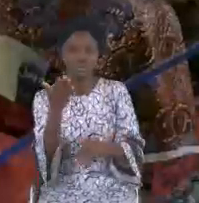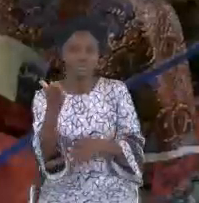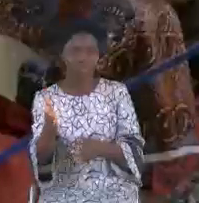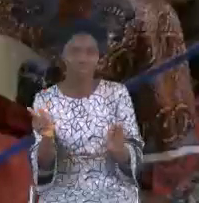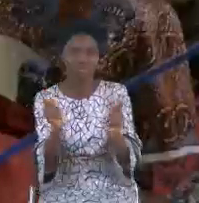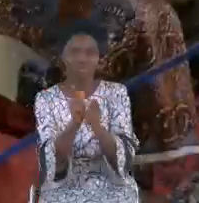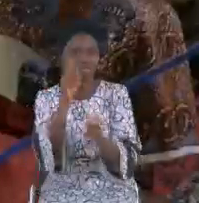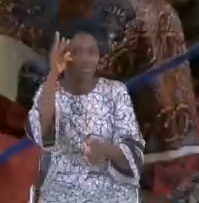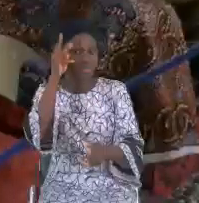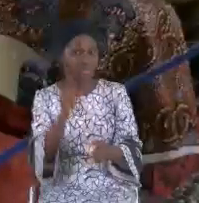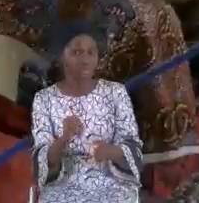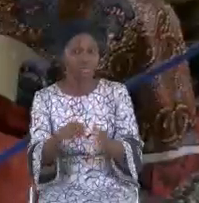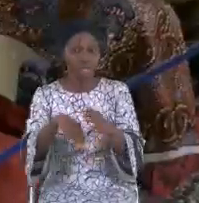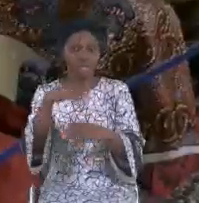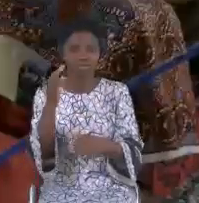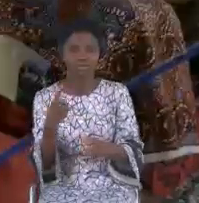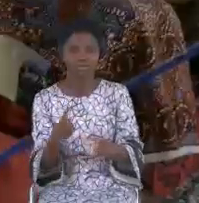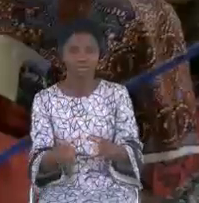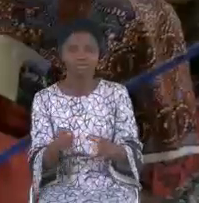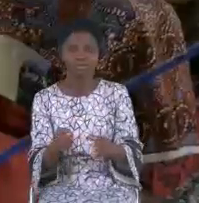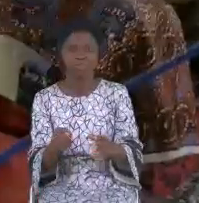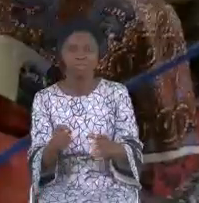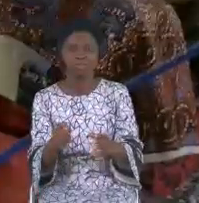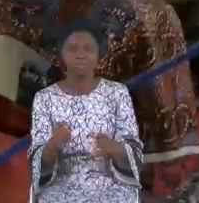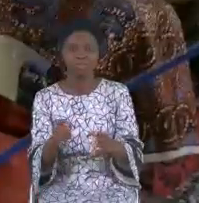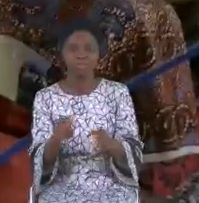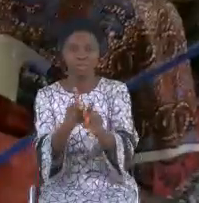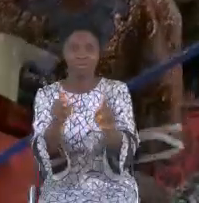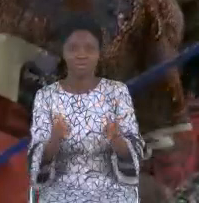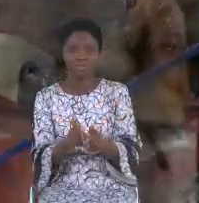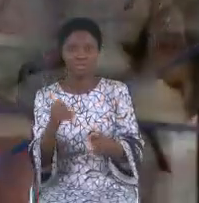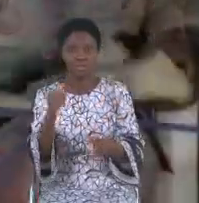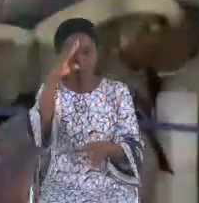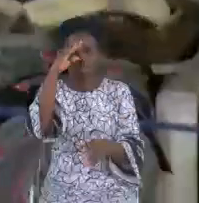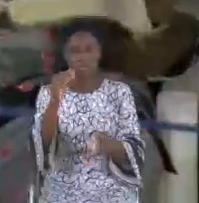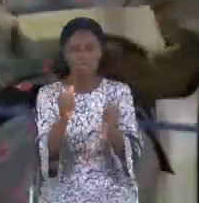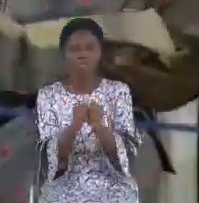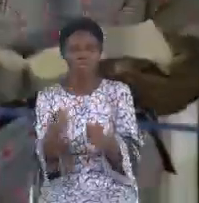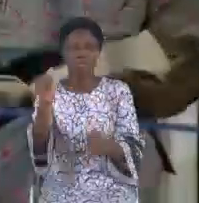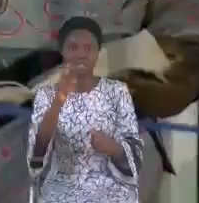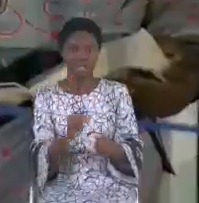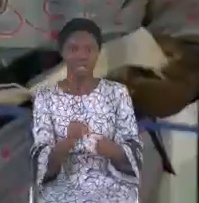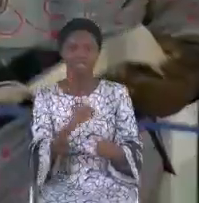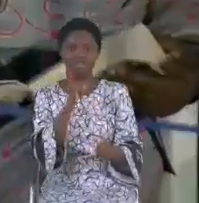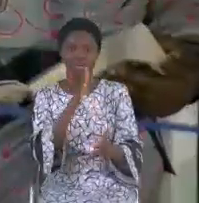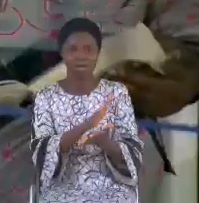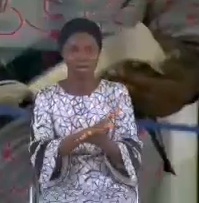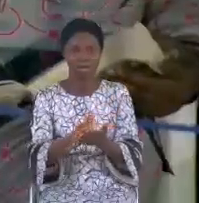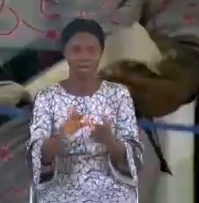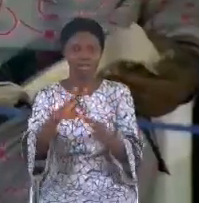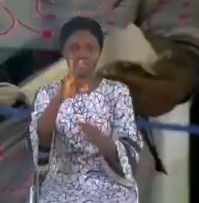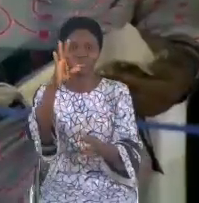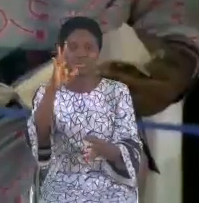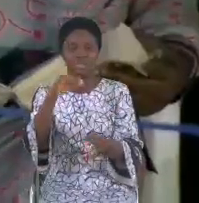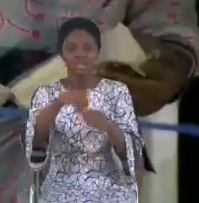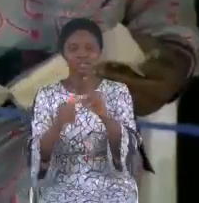out of the tombs a man with an unclean spirit. Then in verse 3 it